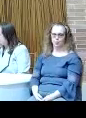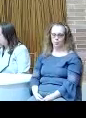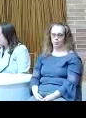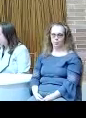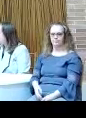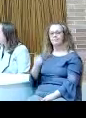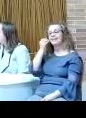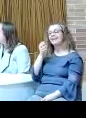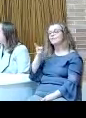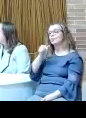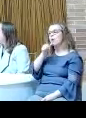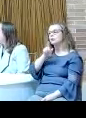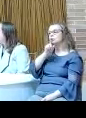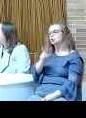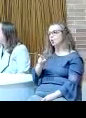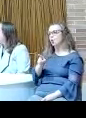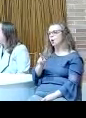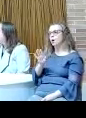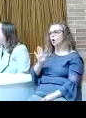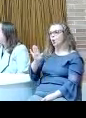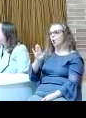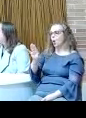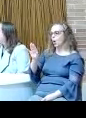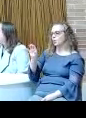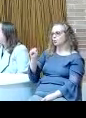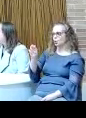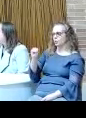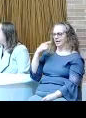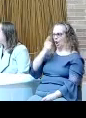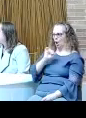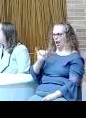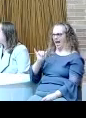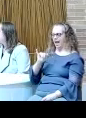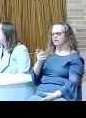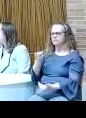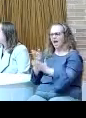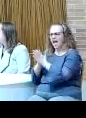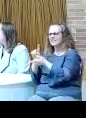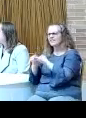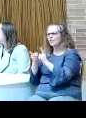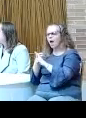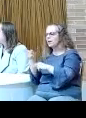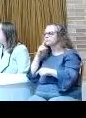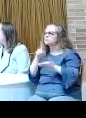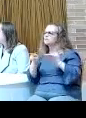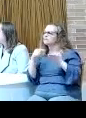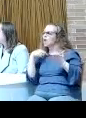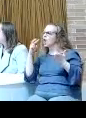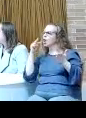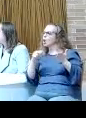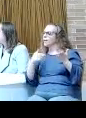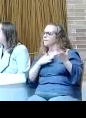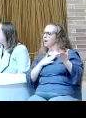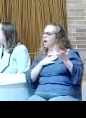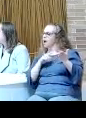if you're not sure of what your social media looks like get a friend to look you up find out